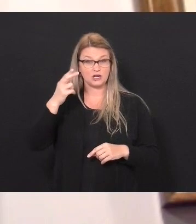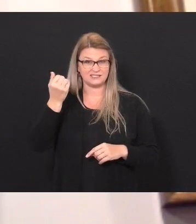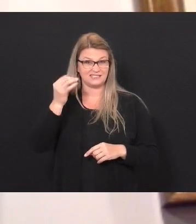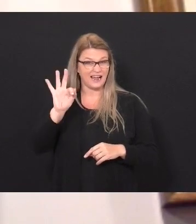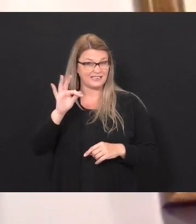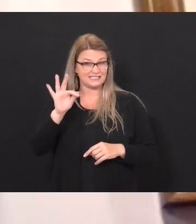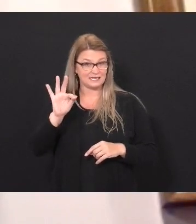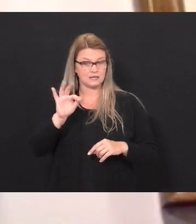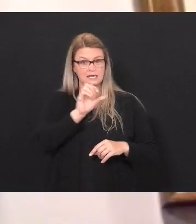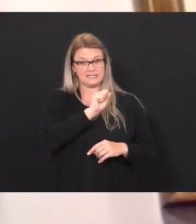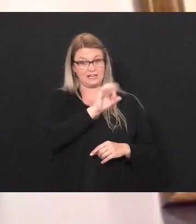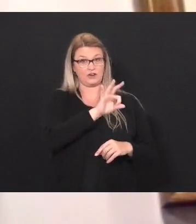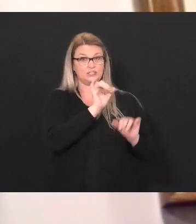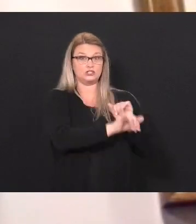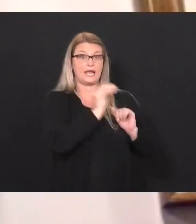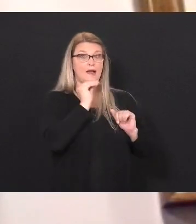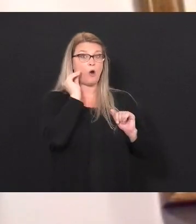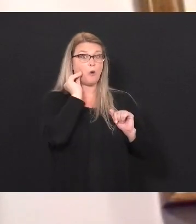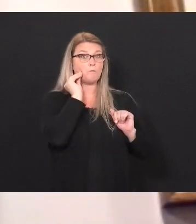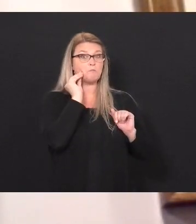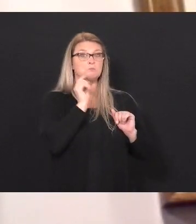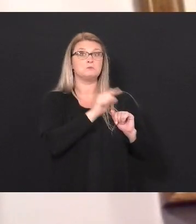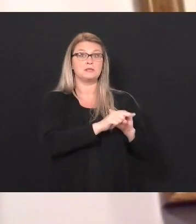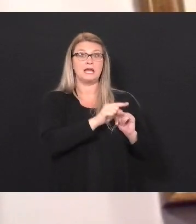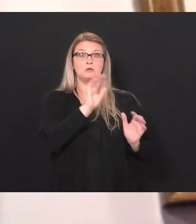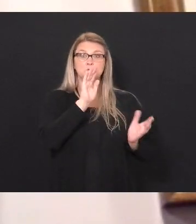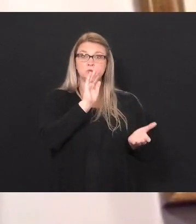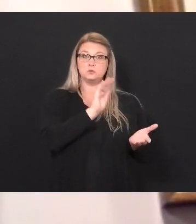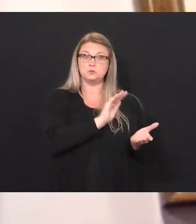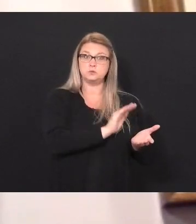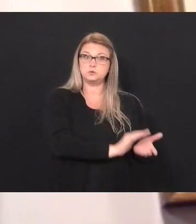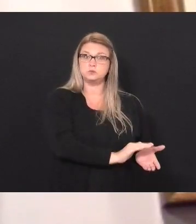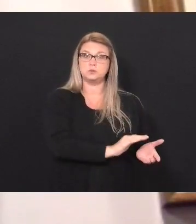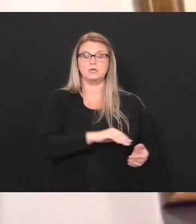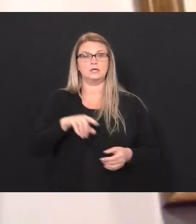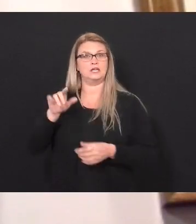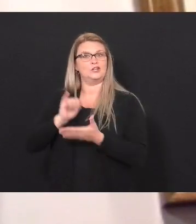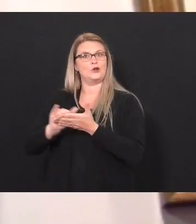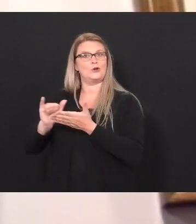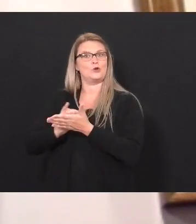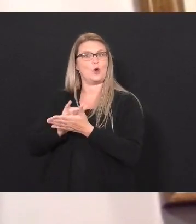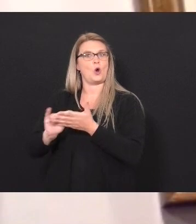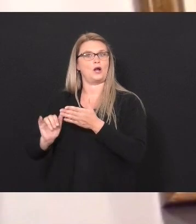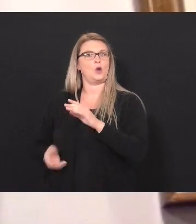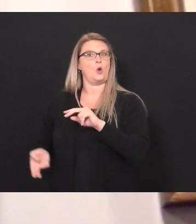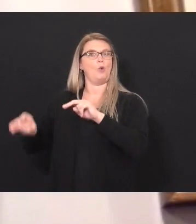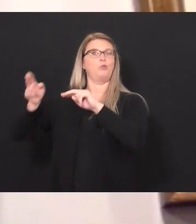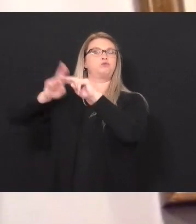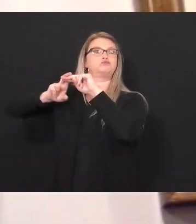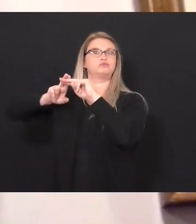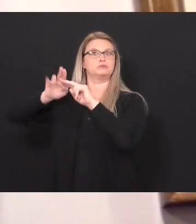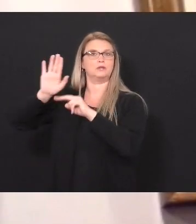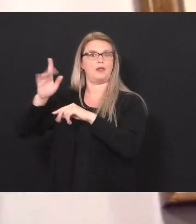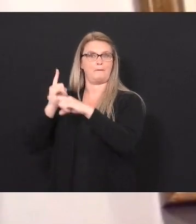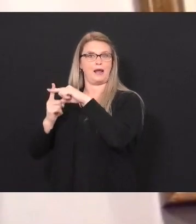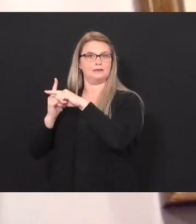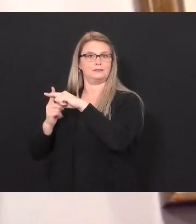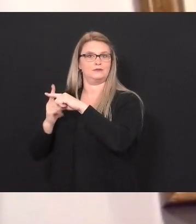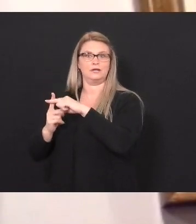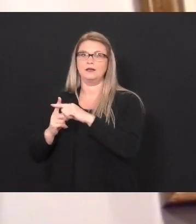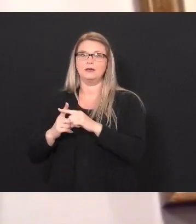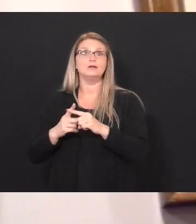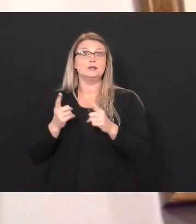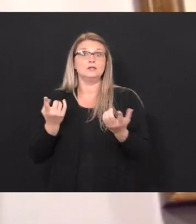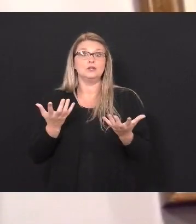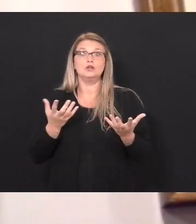didn't. And 6 days later, San Francisco had 1,000 positive cases and New York City had 15,000 positive cases. We are doing